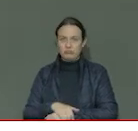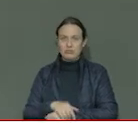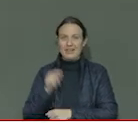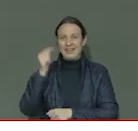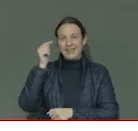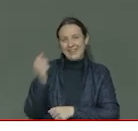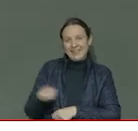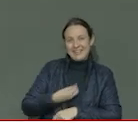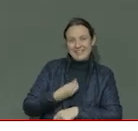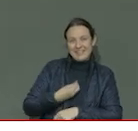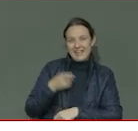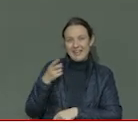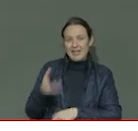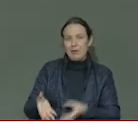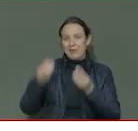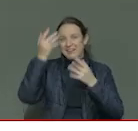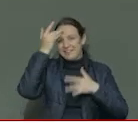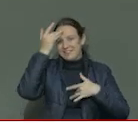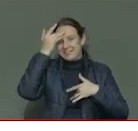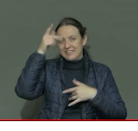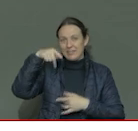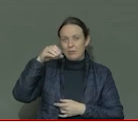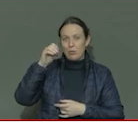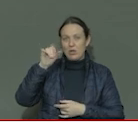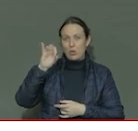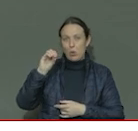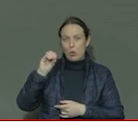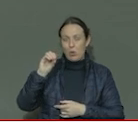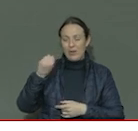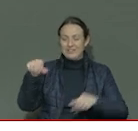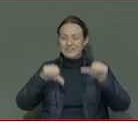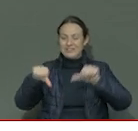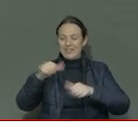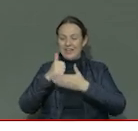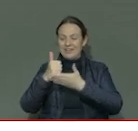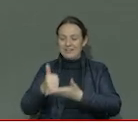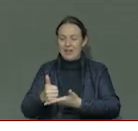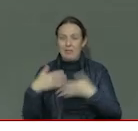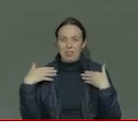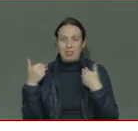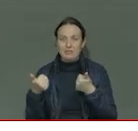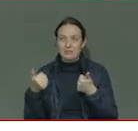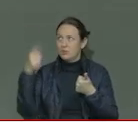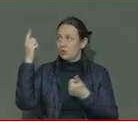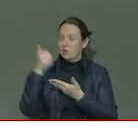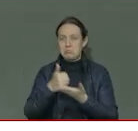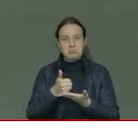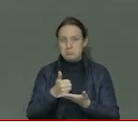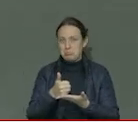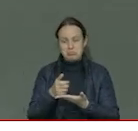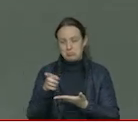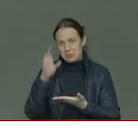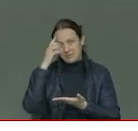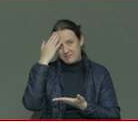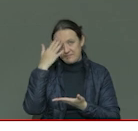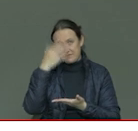young, he had polio. He says it was science that cured him, not God. And he